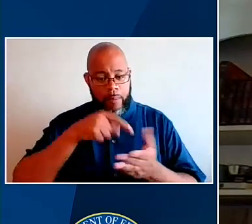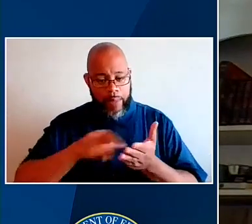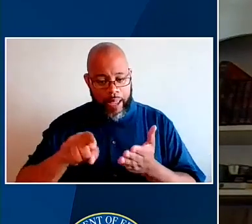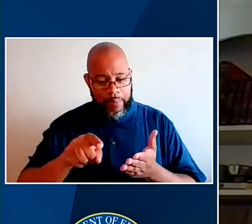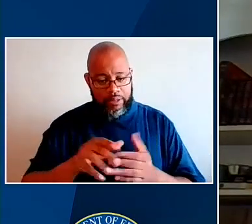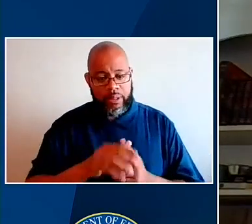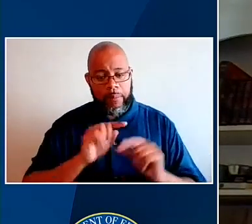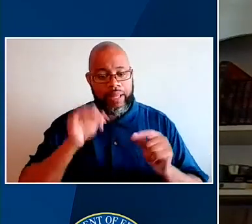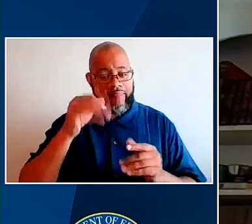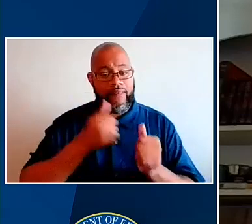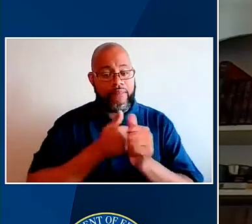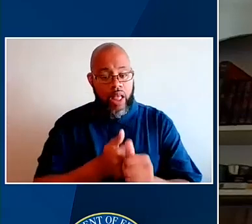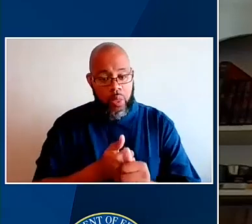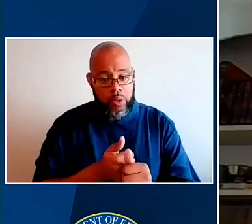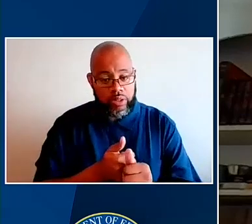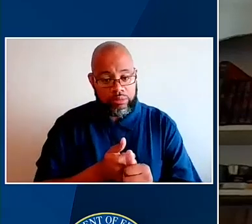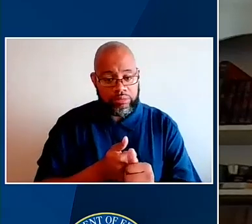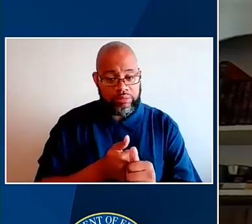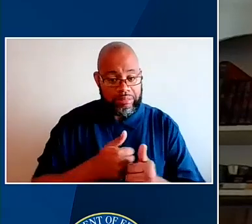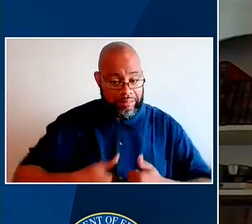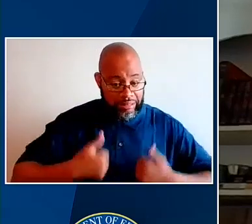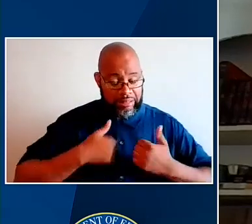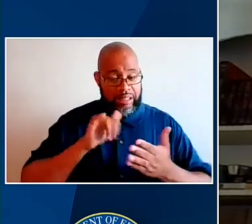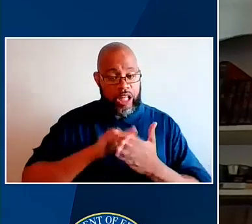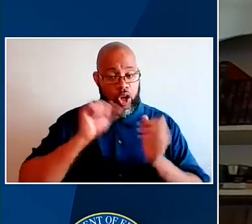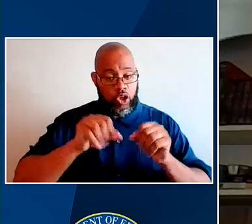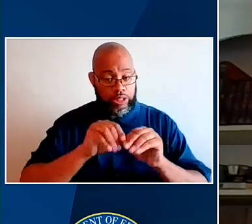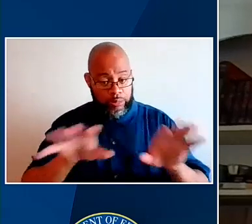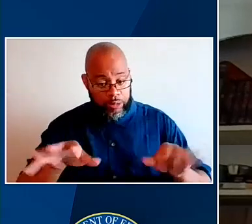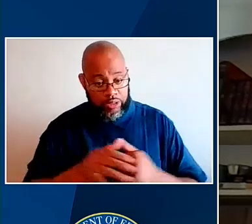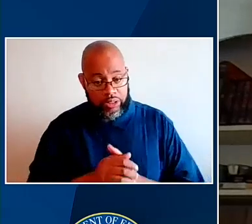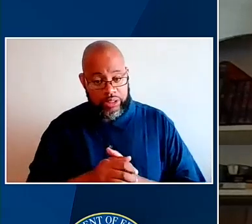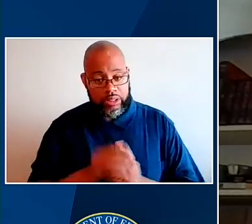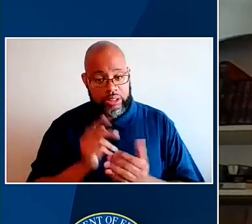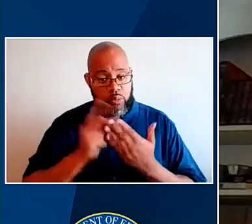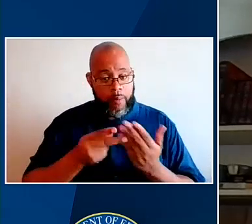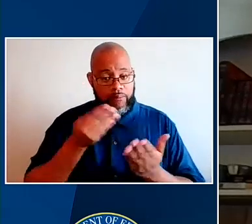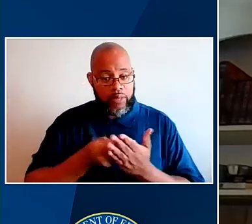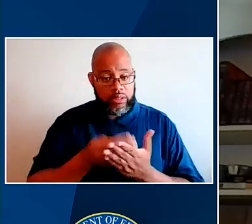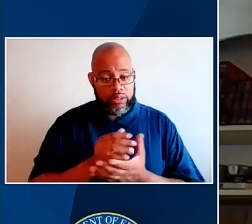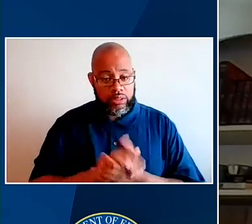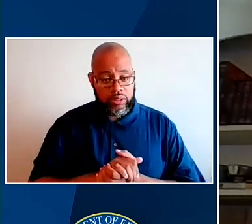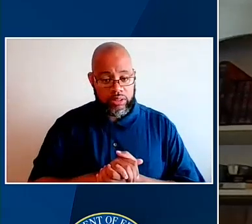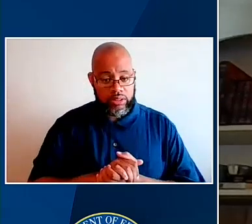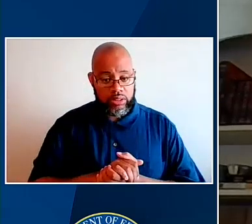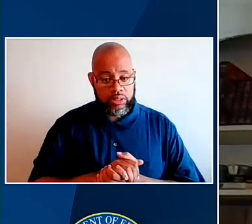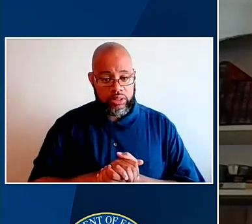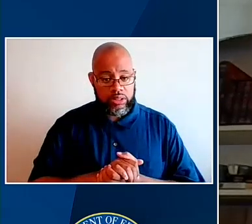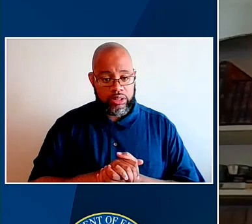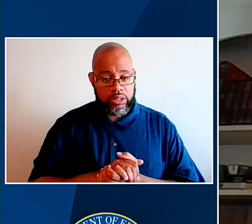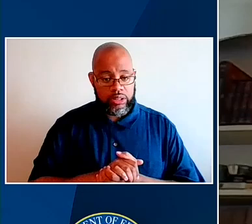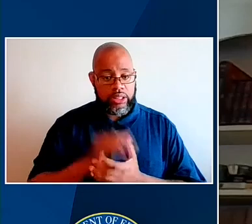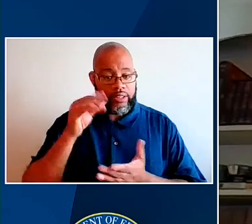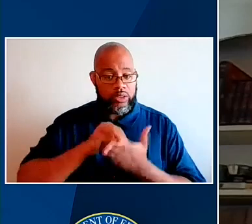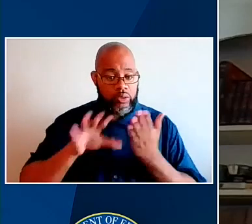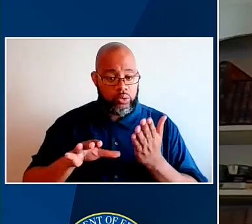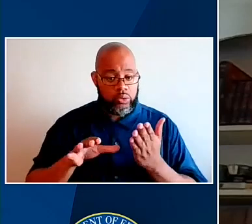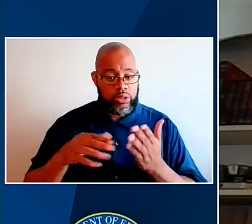if the following exists. So that they could disperse Title IV program funds to the student if the student was eligible, and